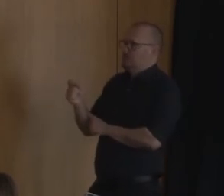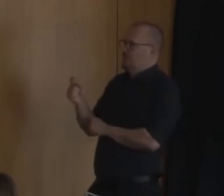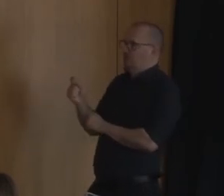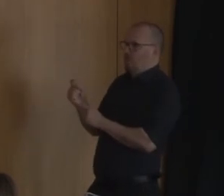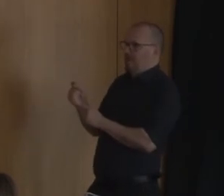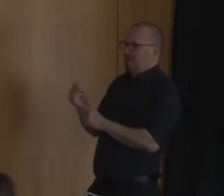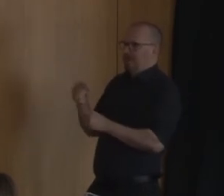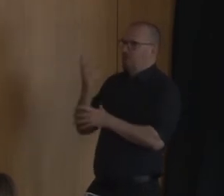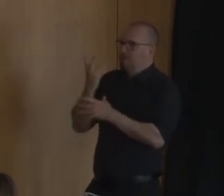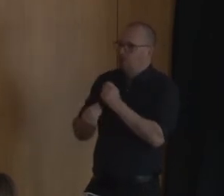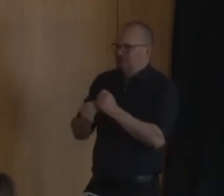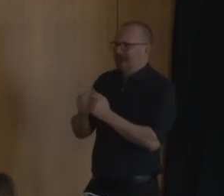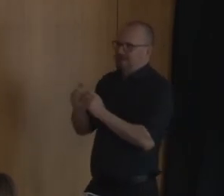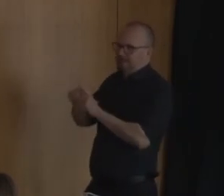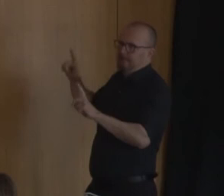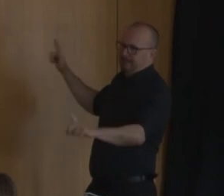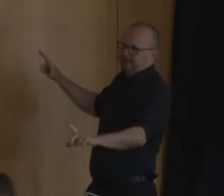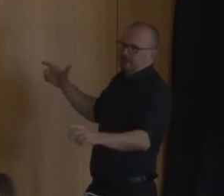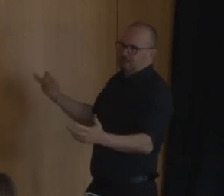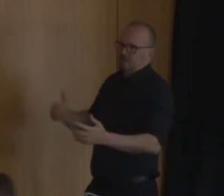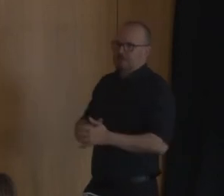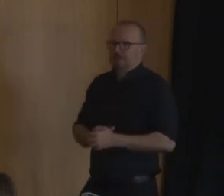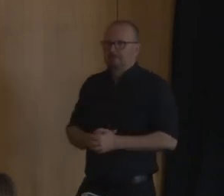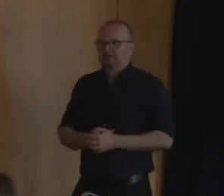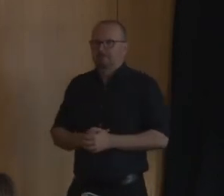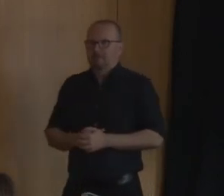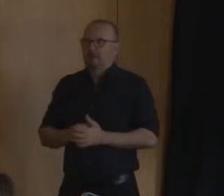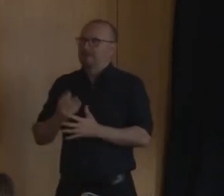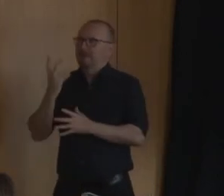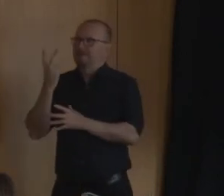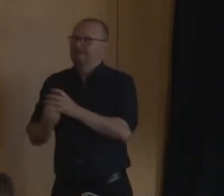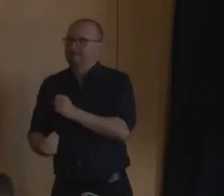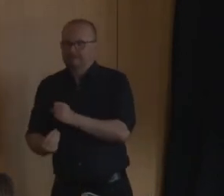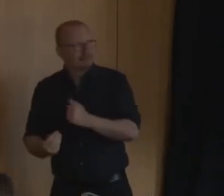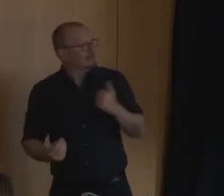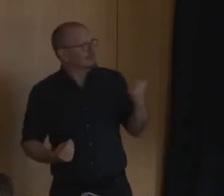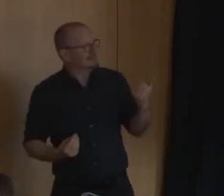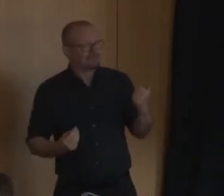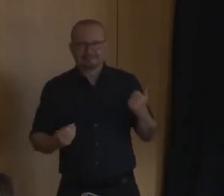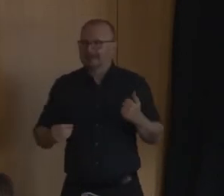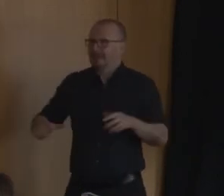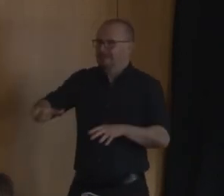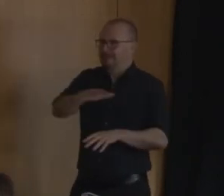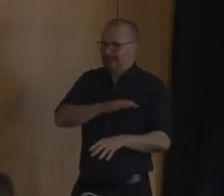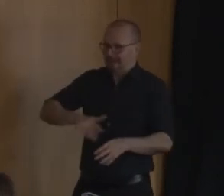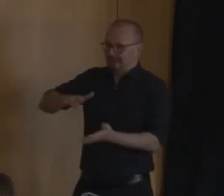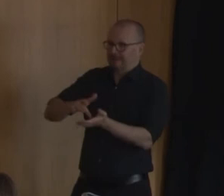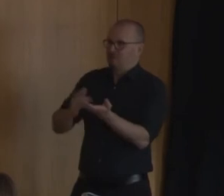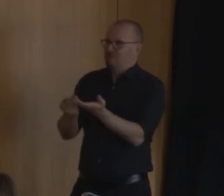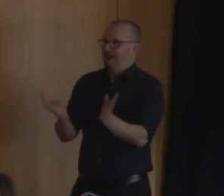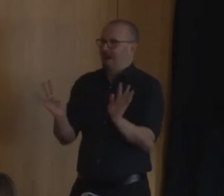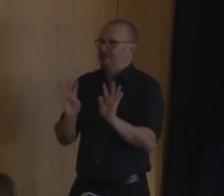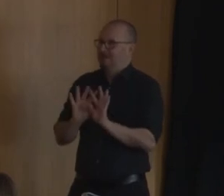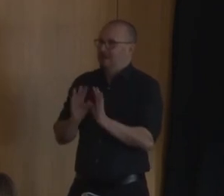of course. But the epitome of immersion is te kohanga, the nest at the very heart of the space. It's the